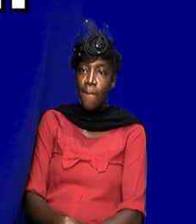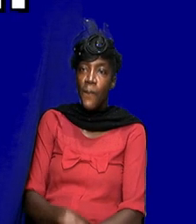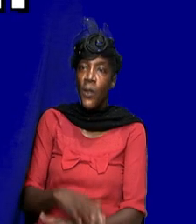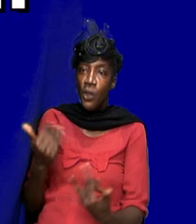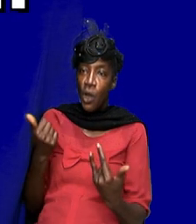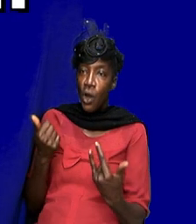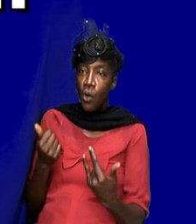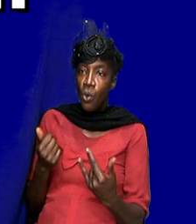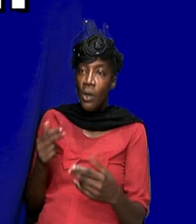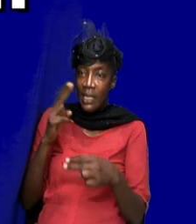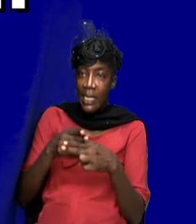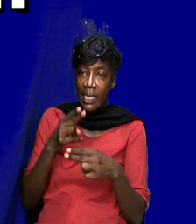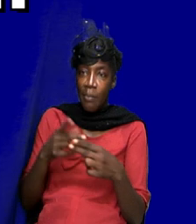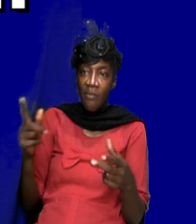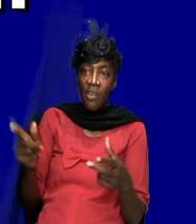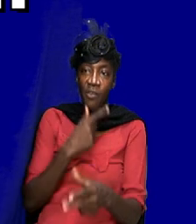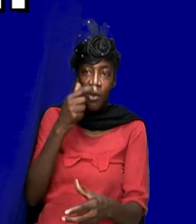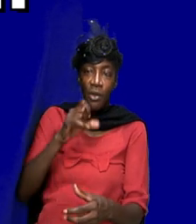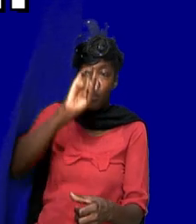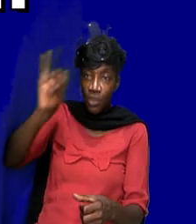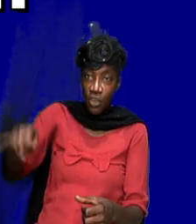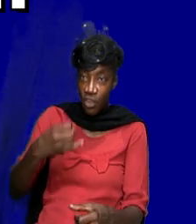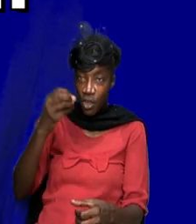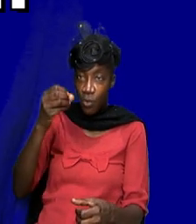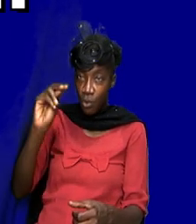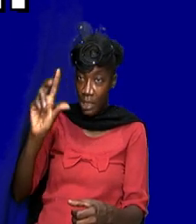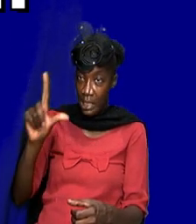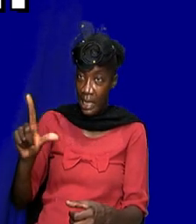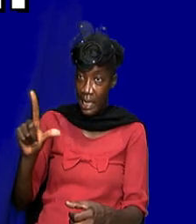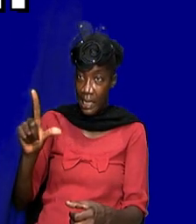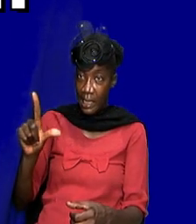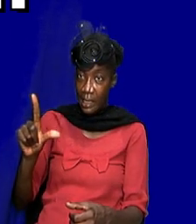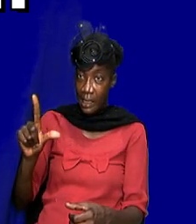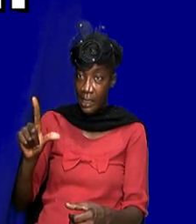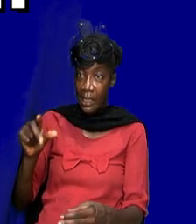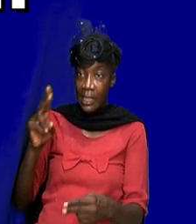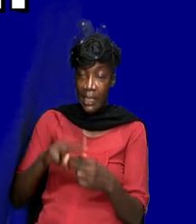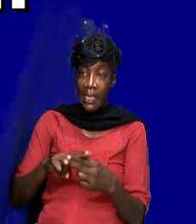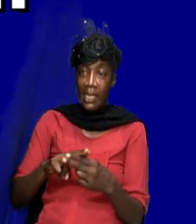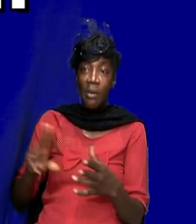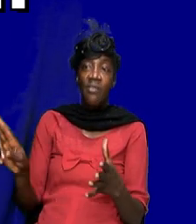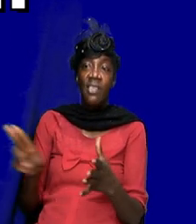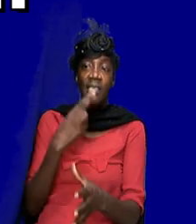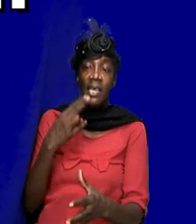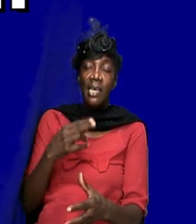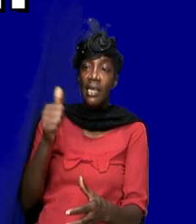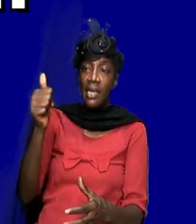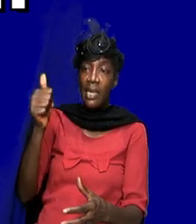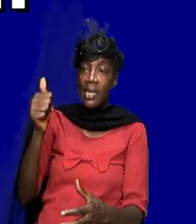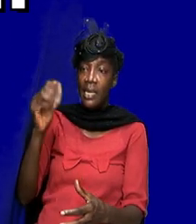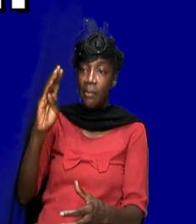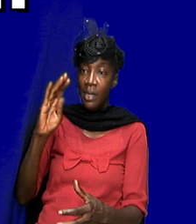Now the name of the firstborn was Joel, and the name of his second was